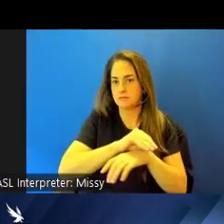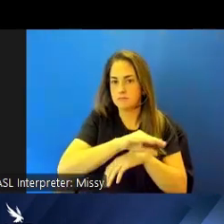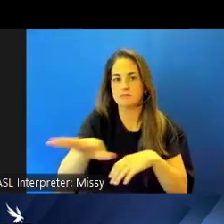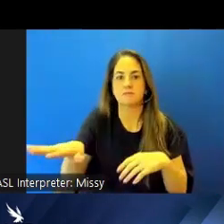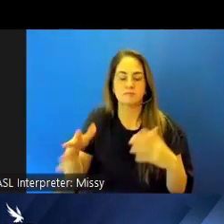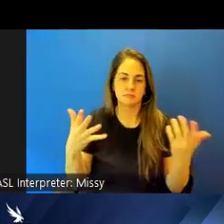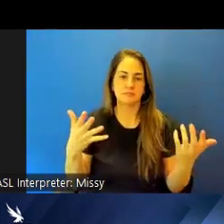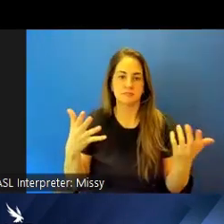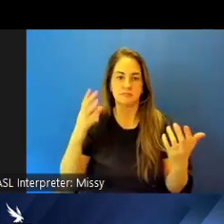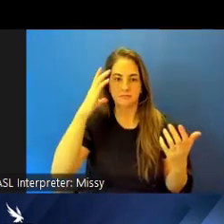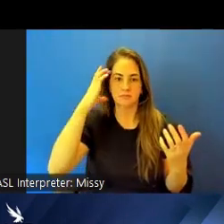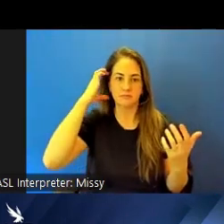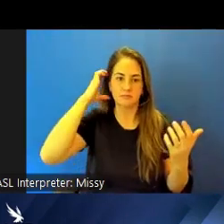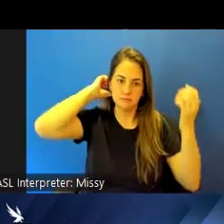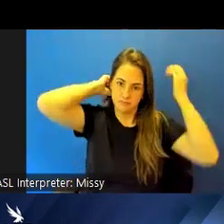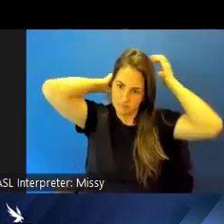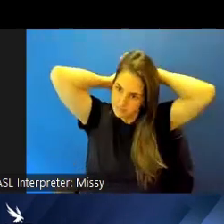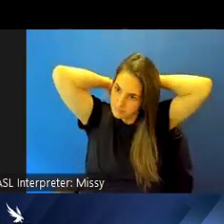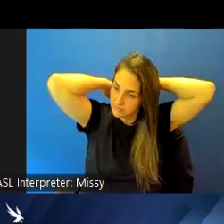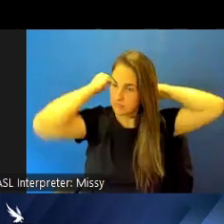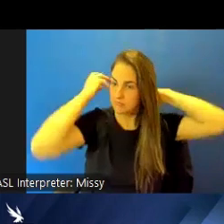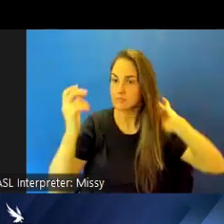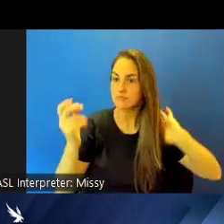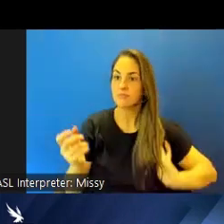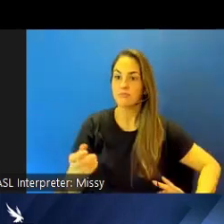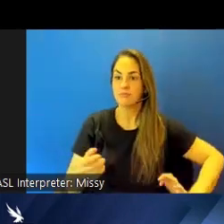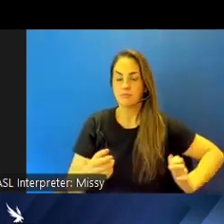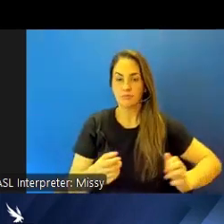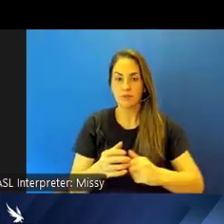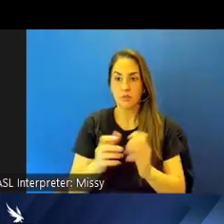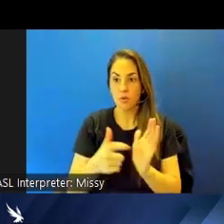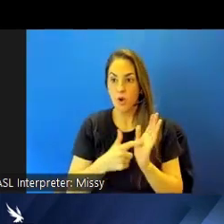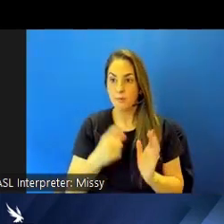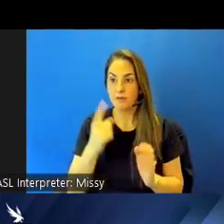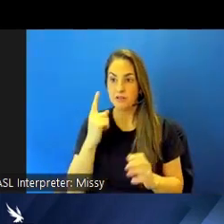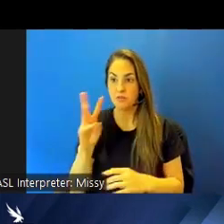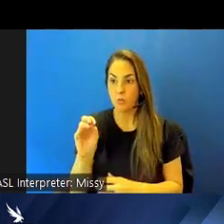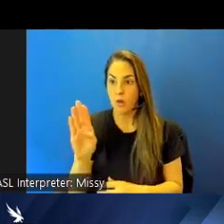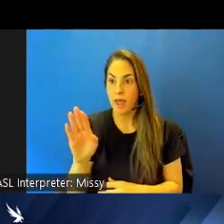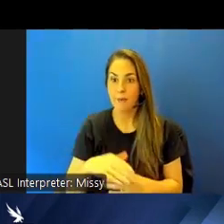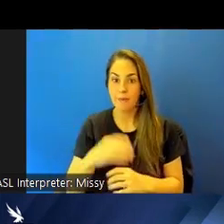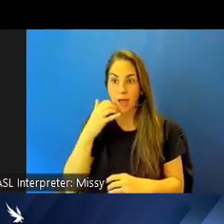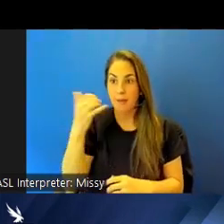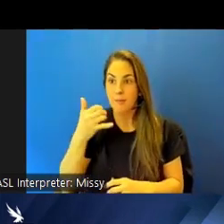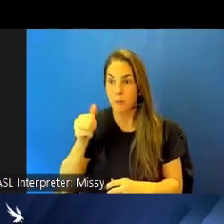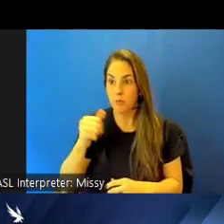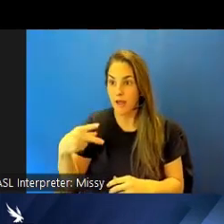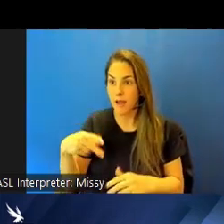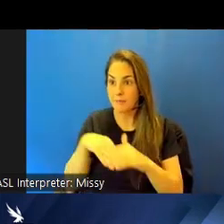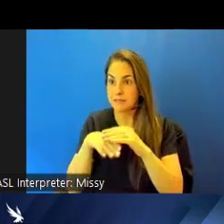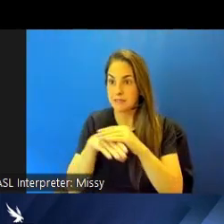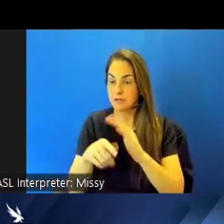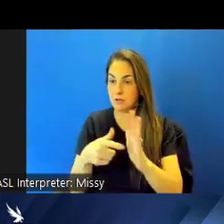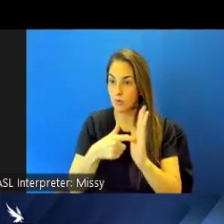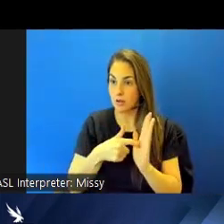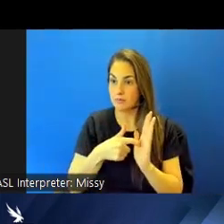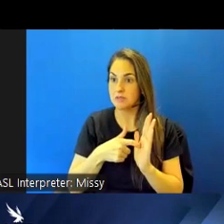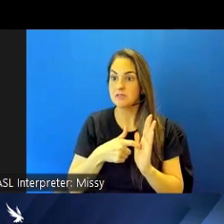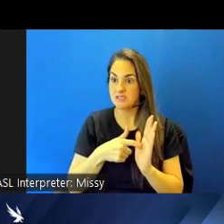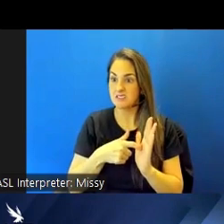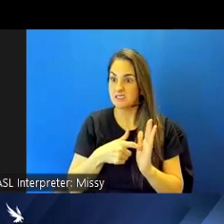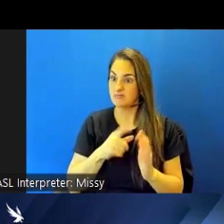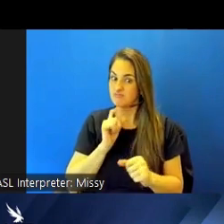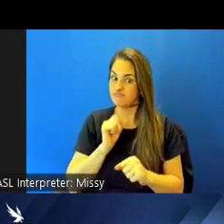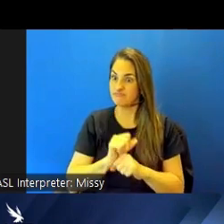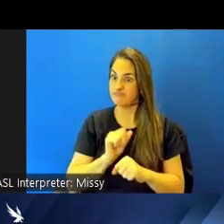And y- requirements around web and mobile app accessibility has specific